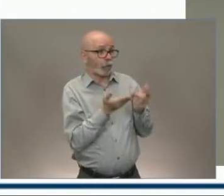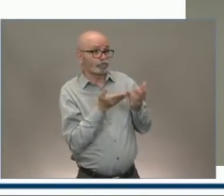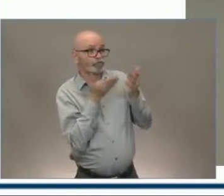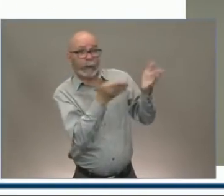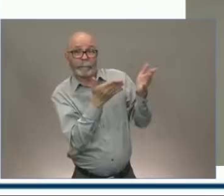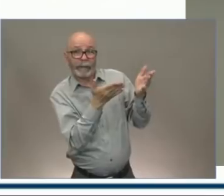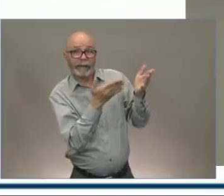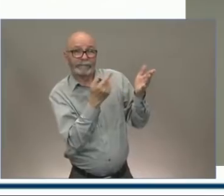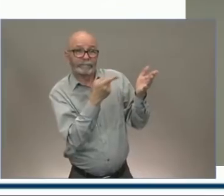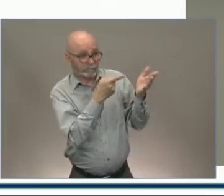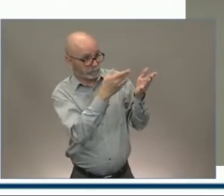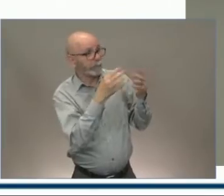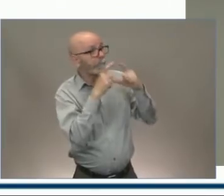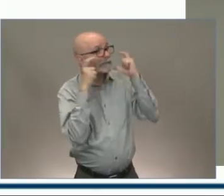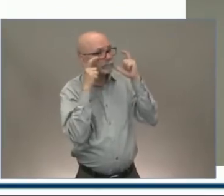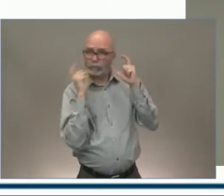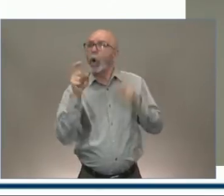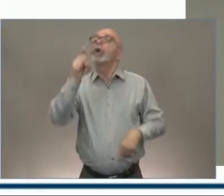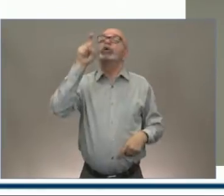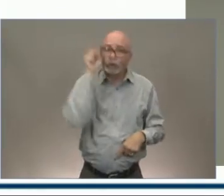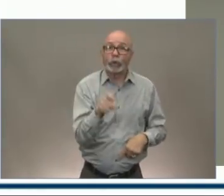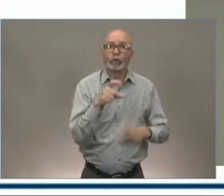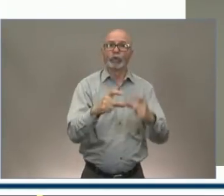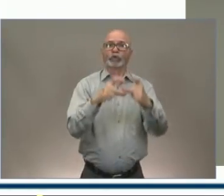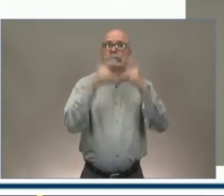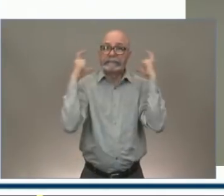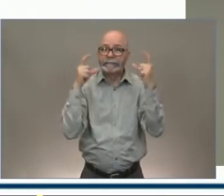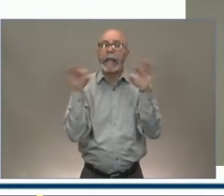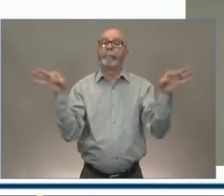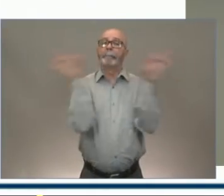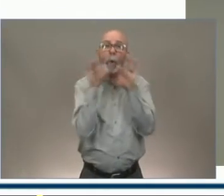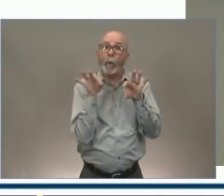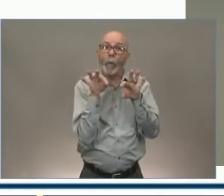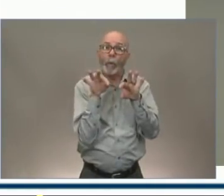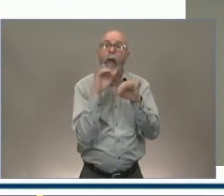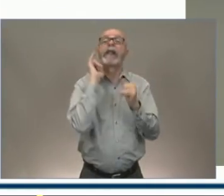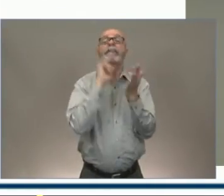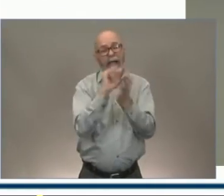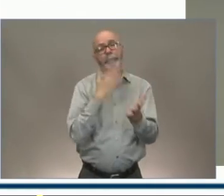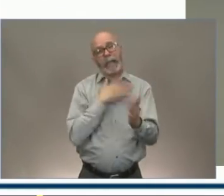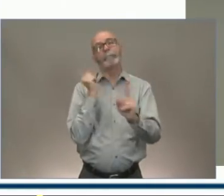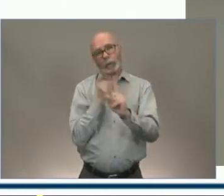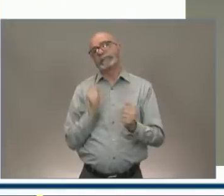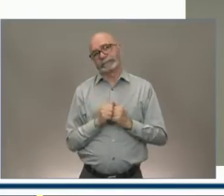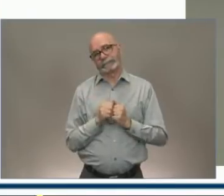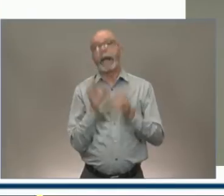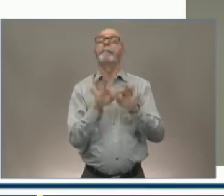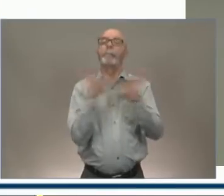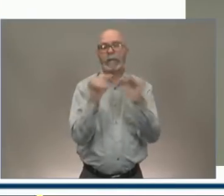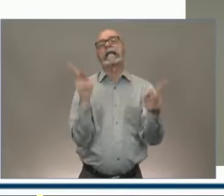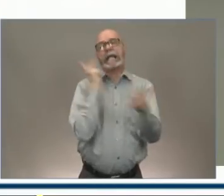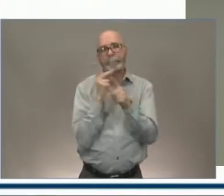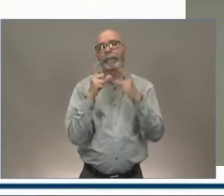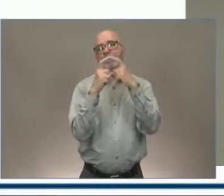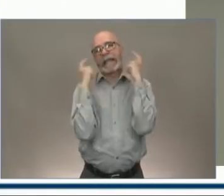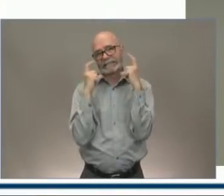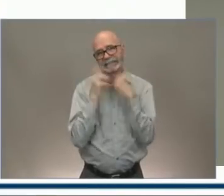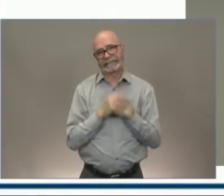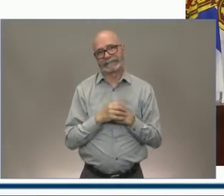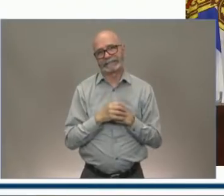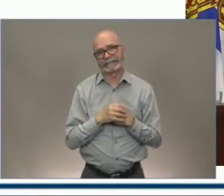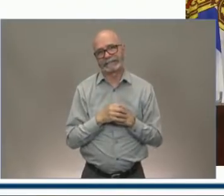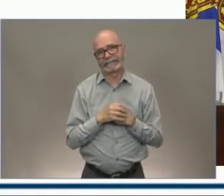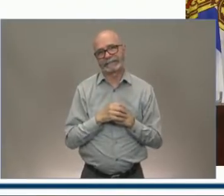that really I would ask people to focus on more so than specifically what type of mask they should be